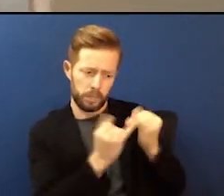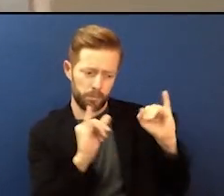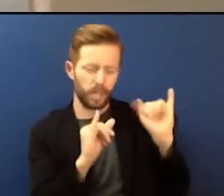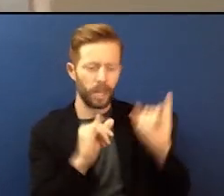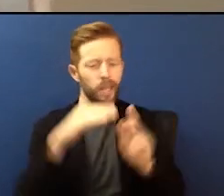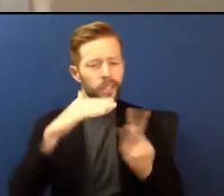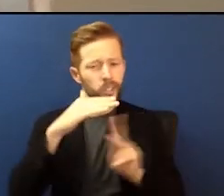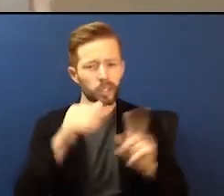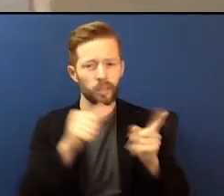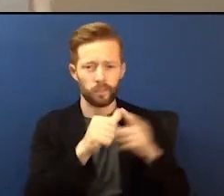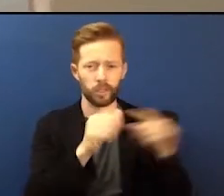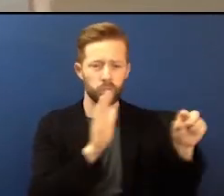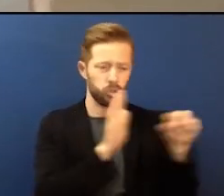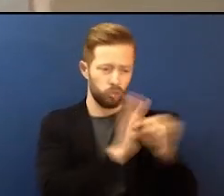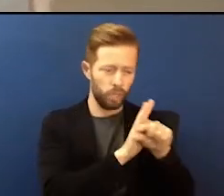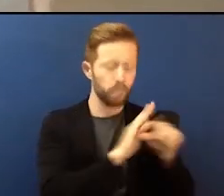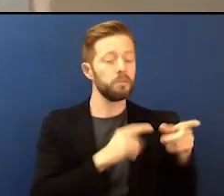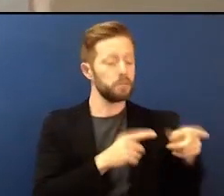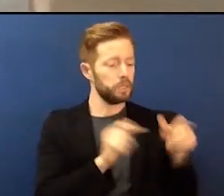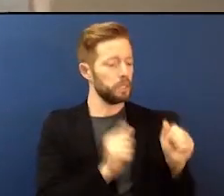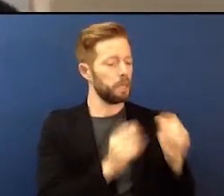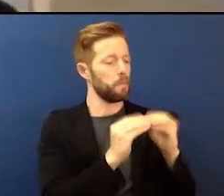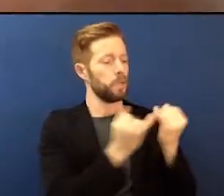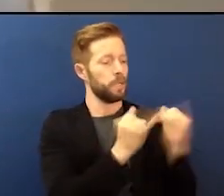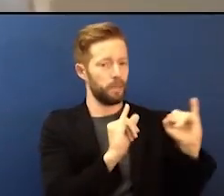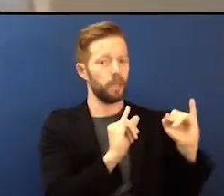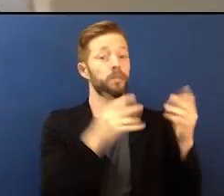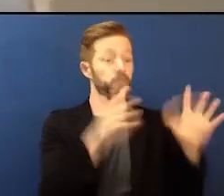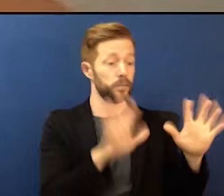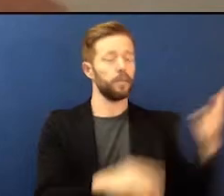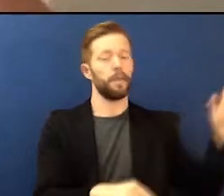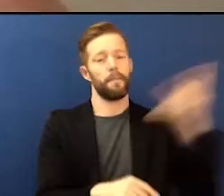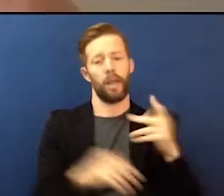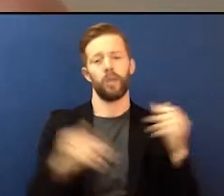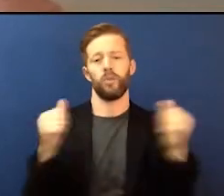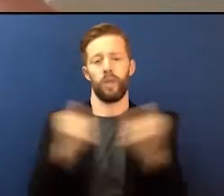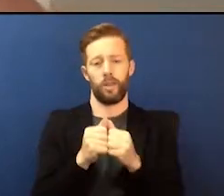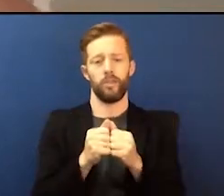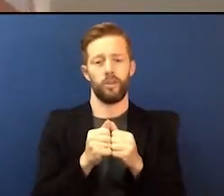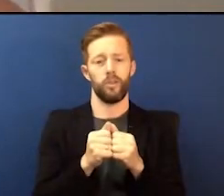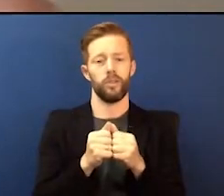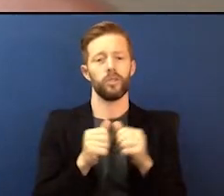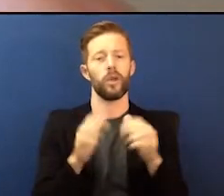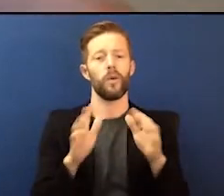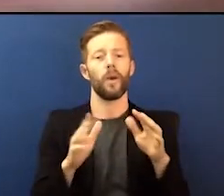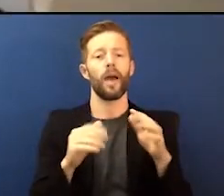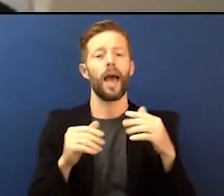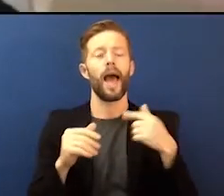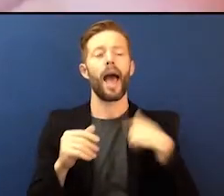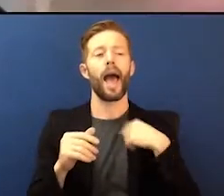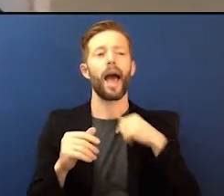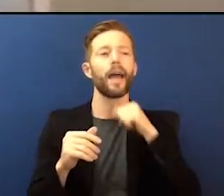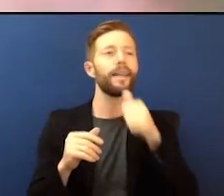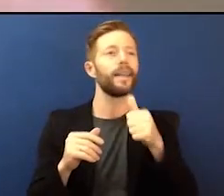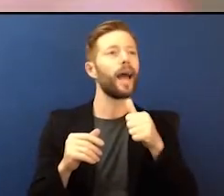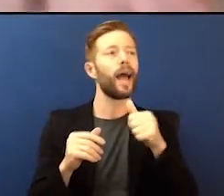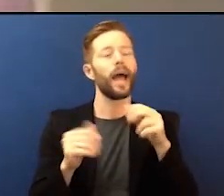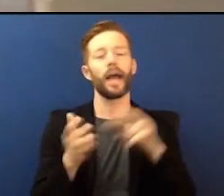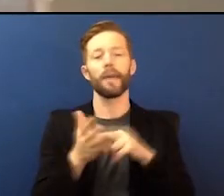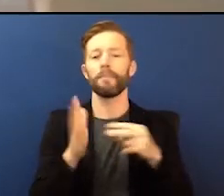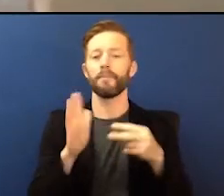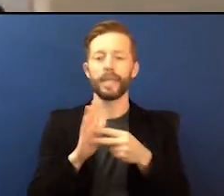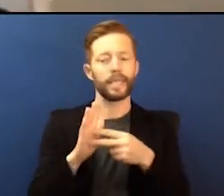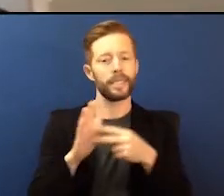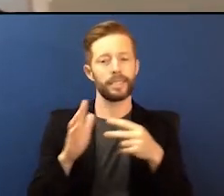you get into kindergarten and first grade, but then come back and share. So I don't want to sound down